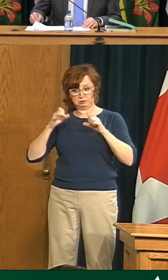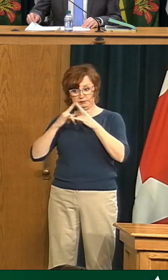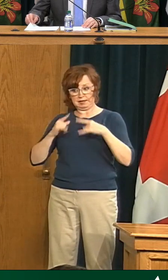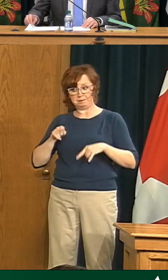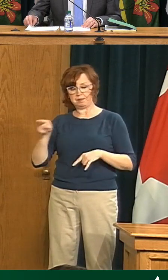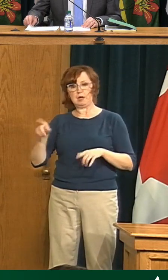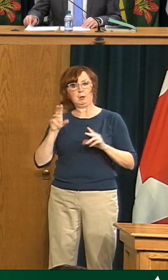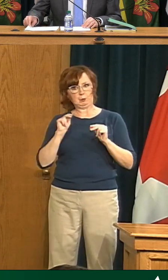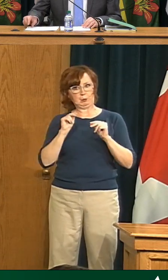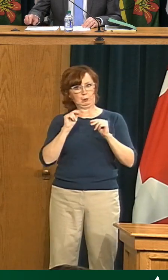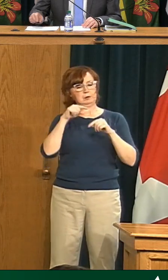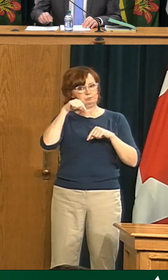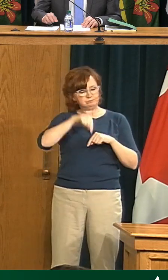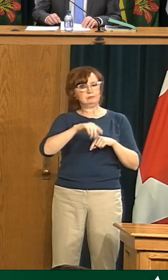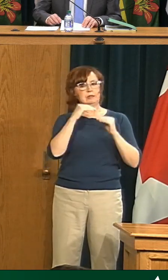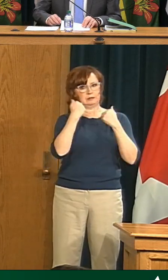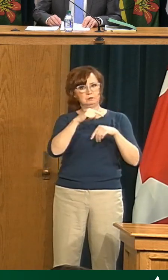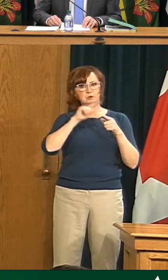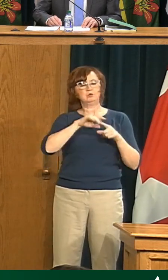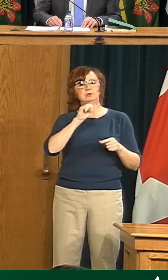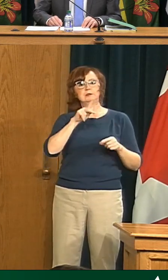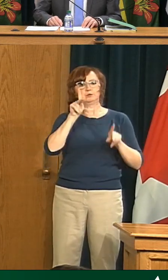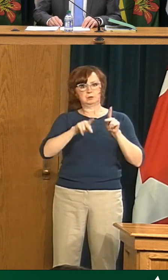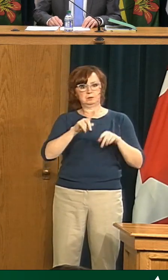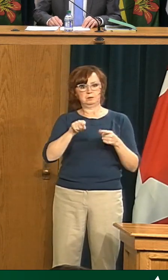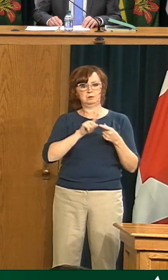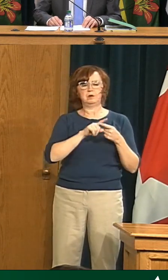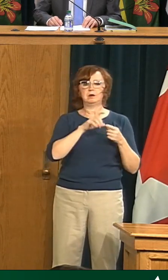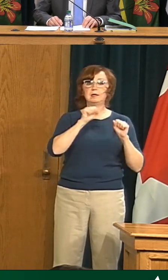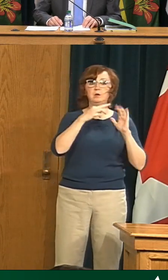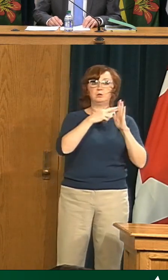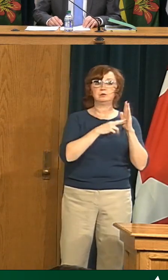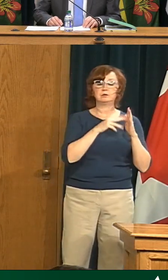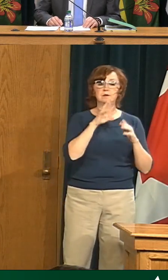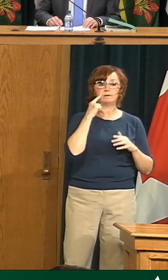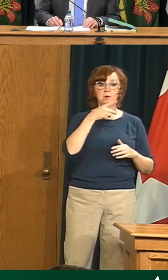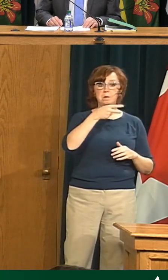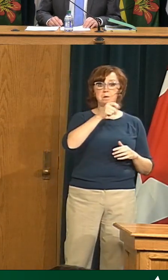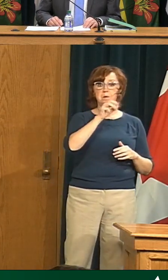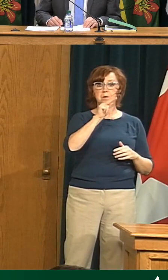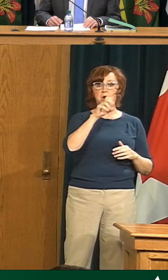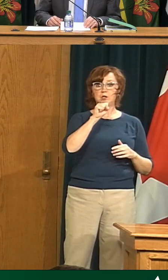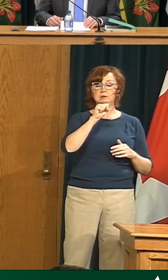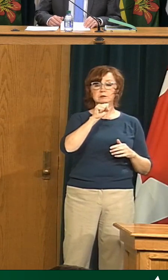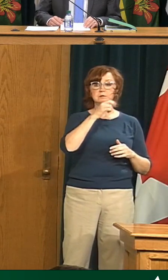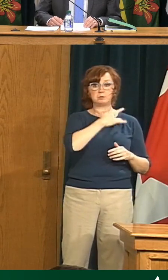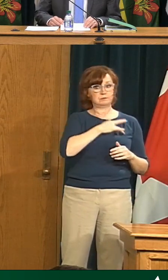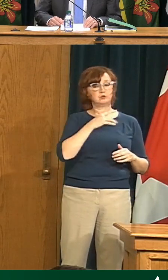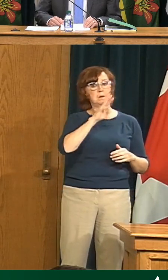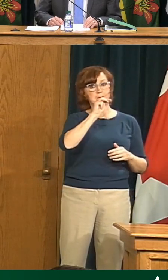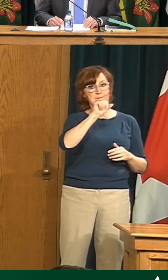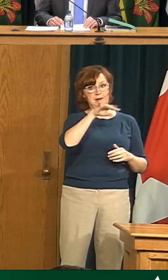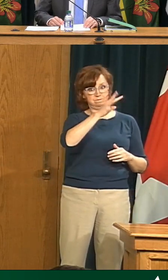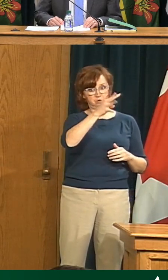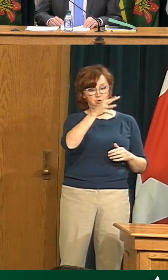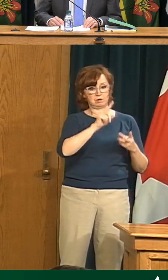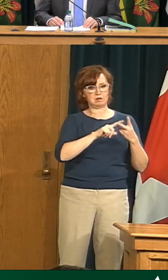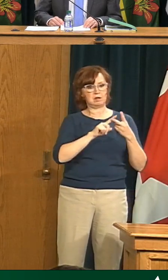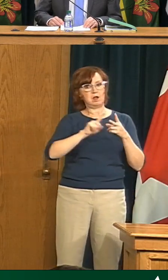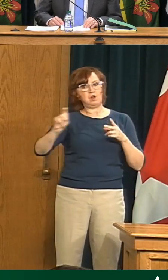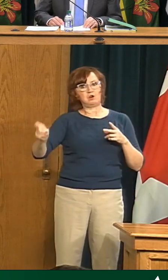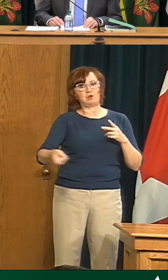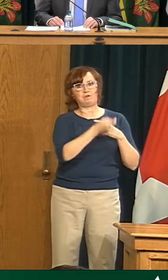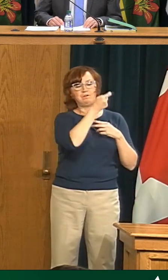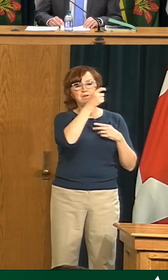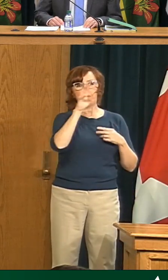reservation system for our provincial parks will open on May the 4th. Golf courses can open on May the 15th, just